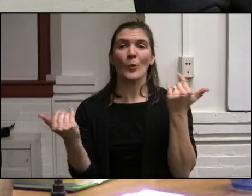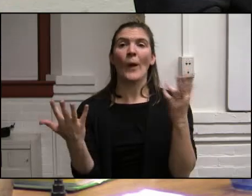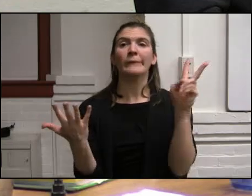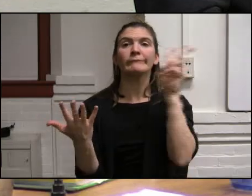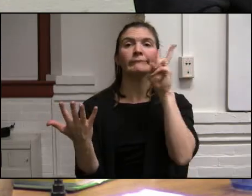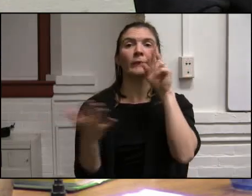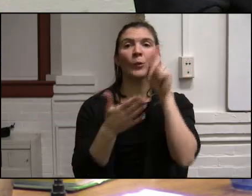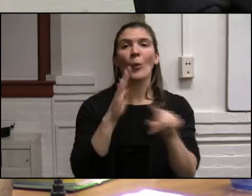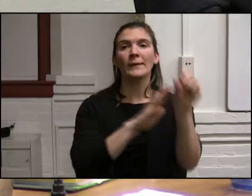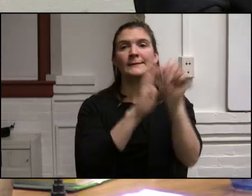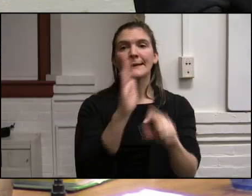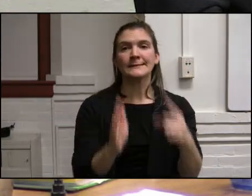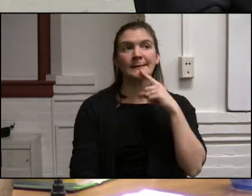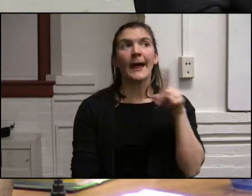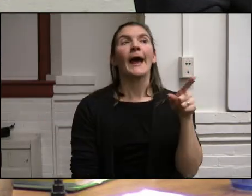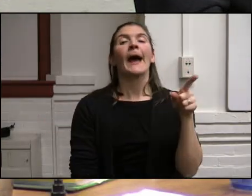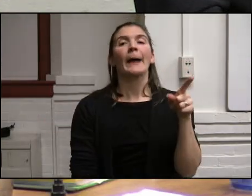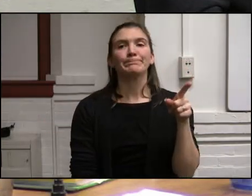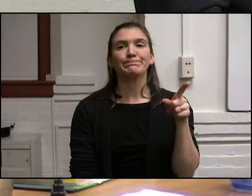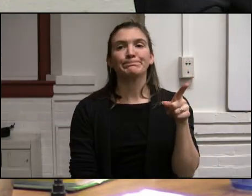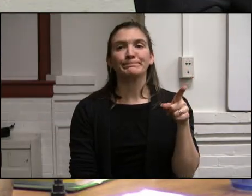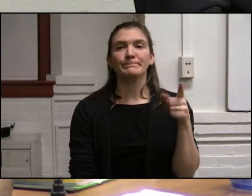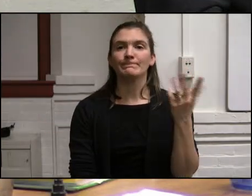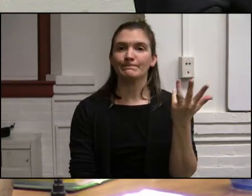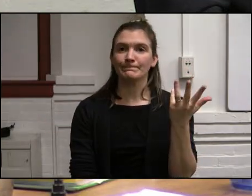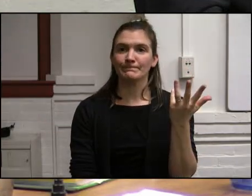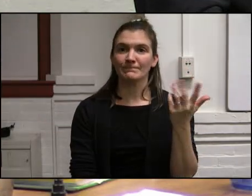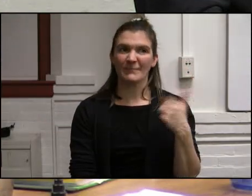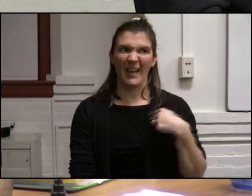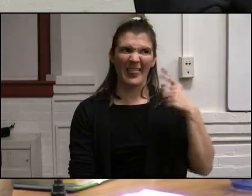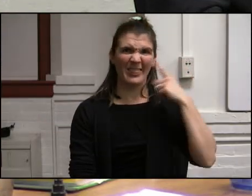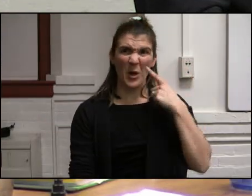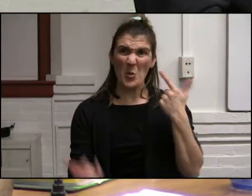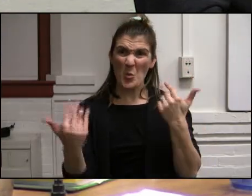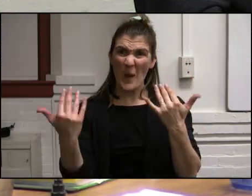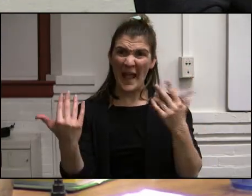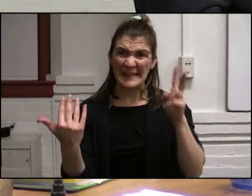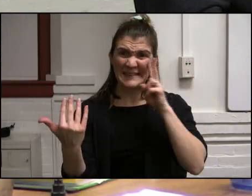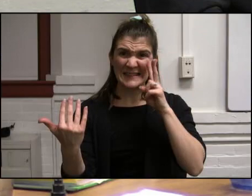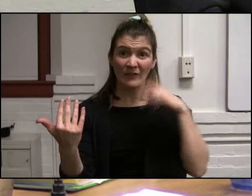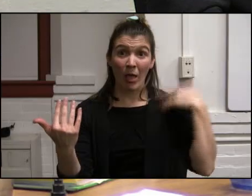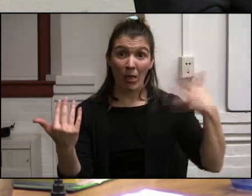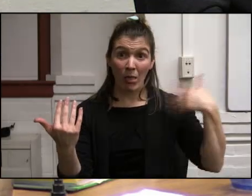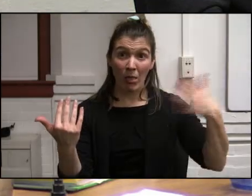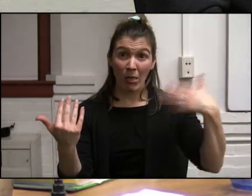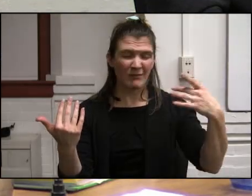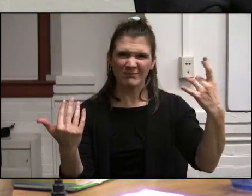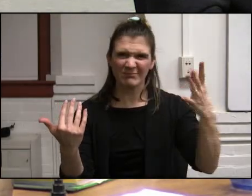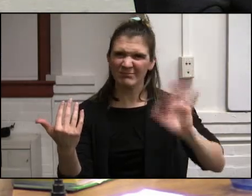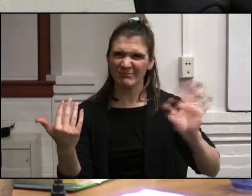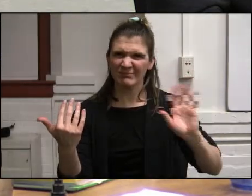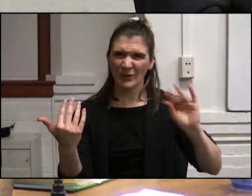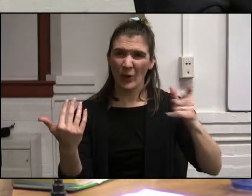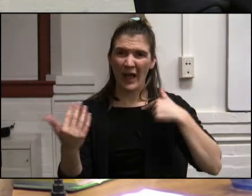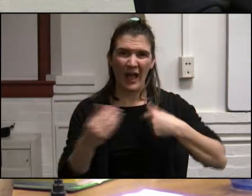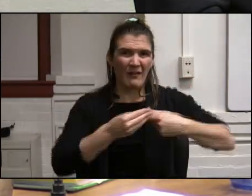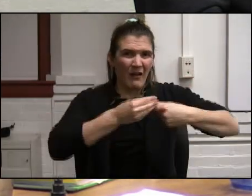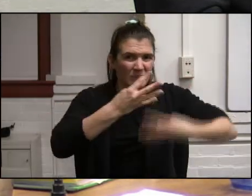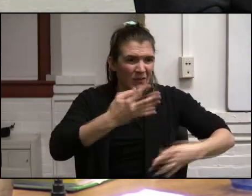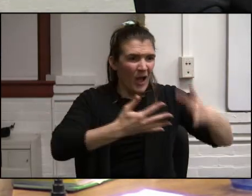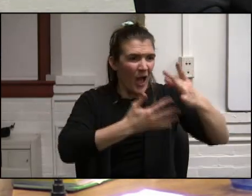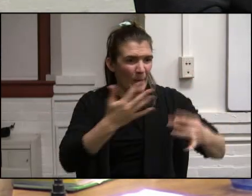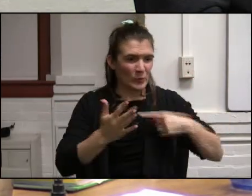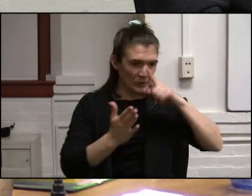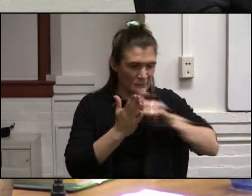see. And initially, I was thinking, well, that's terrible because we'd have a lot more options if we